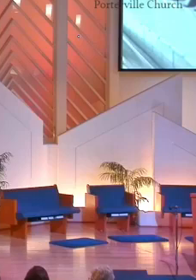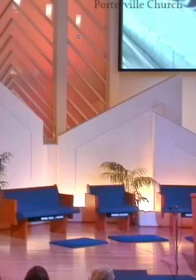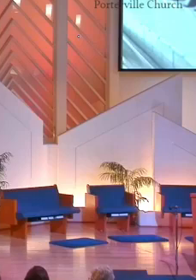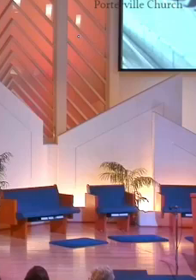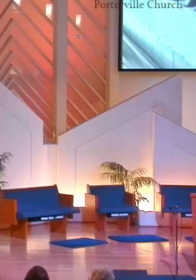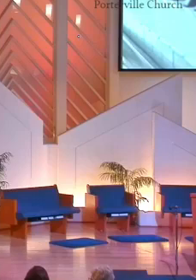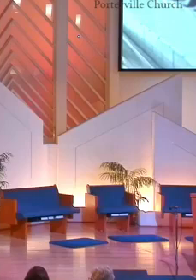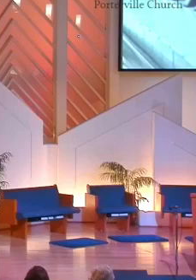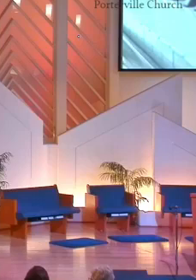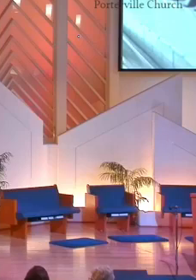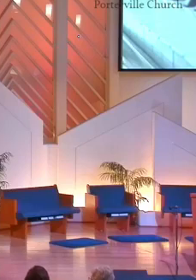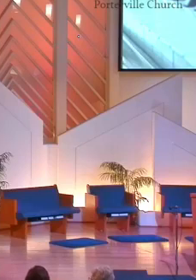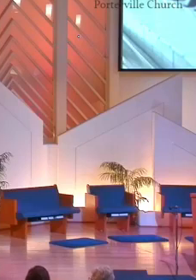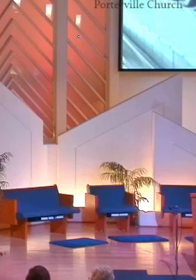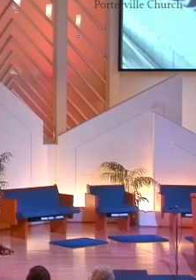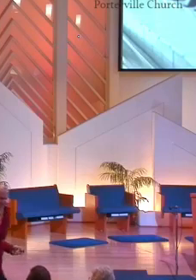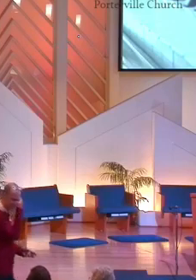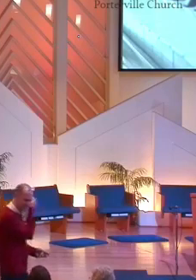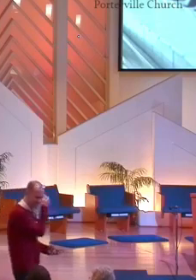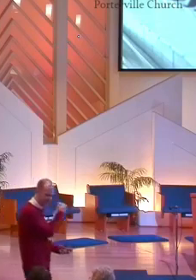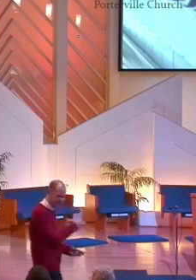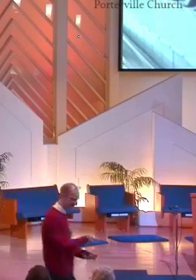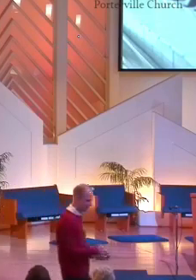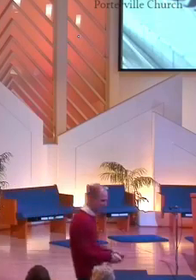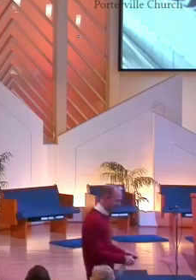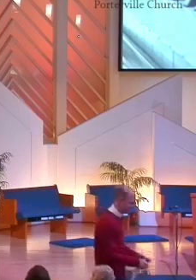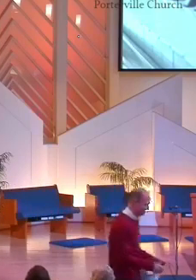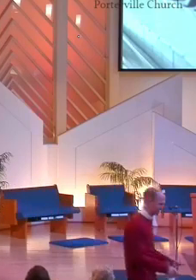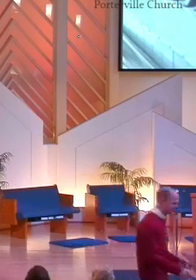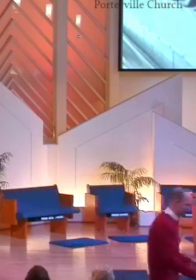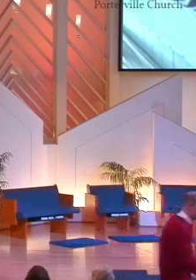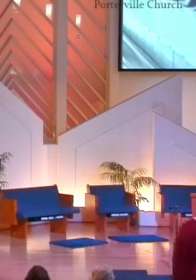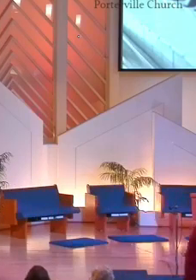Here is the pastor, and where's the song Redeemed?